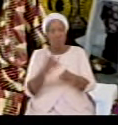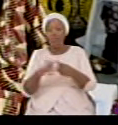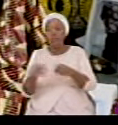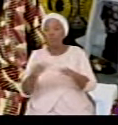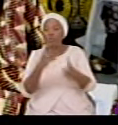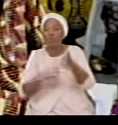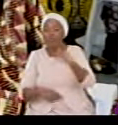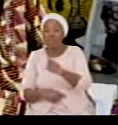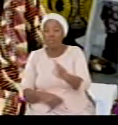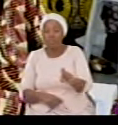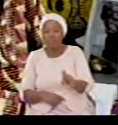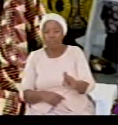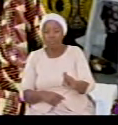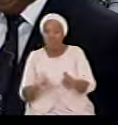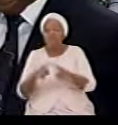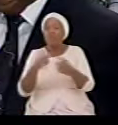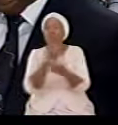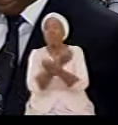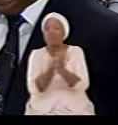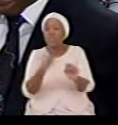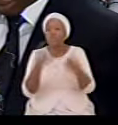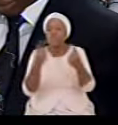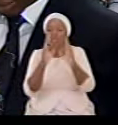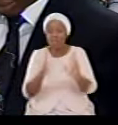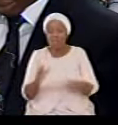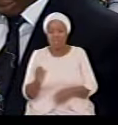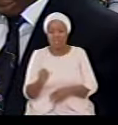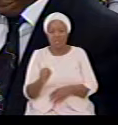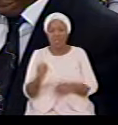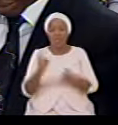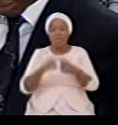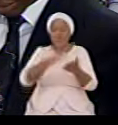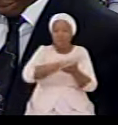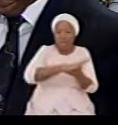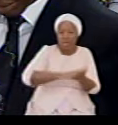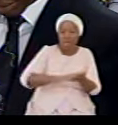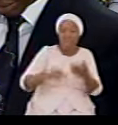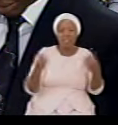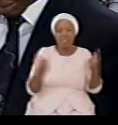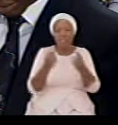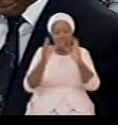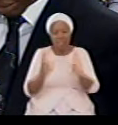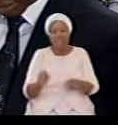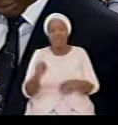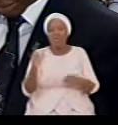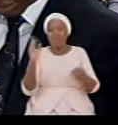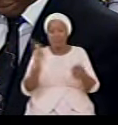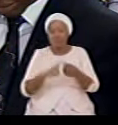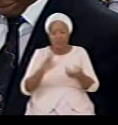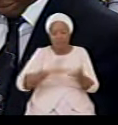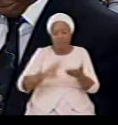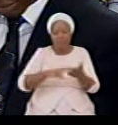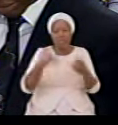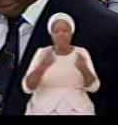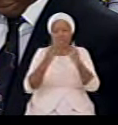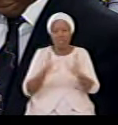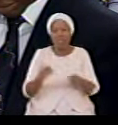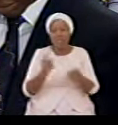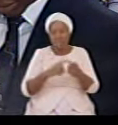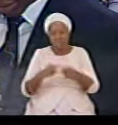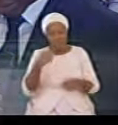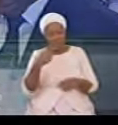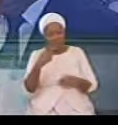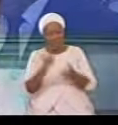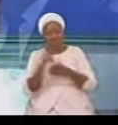what? To save sinners, to cleanse sinners, to forgive sinners. And you say you're a